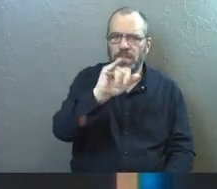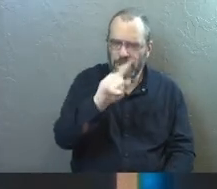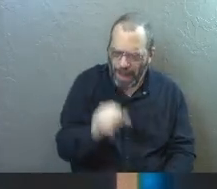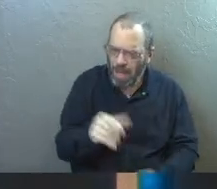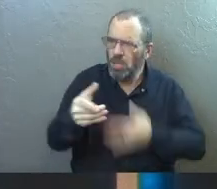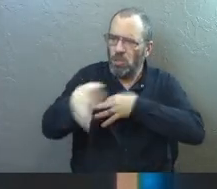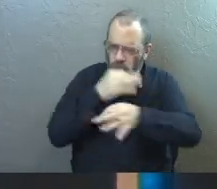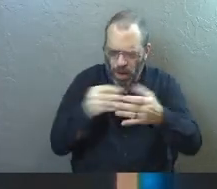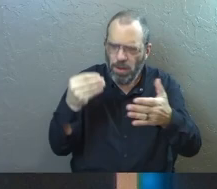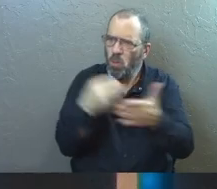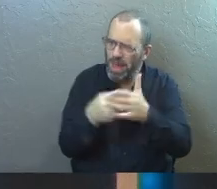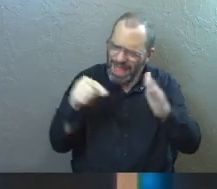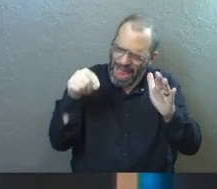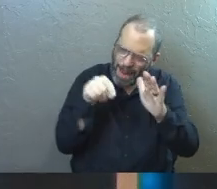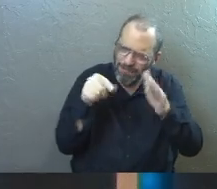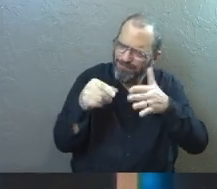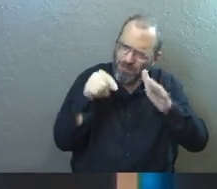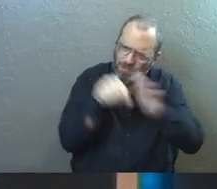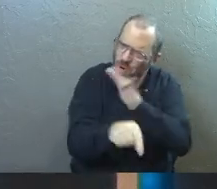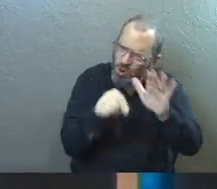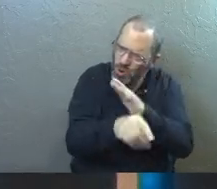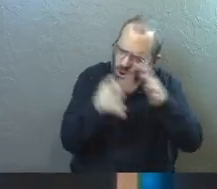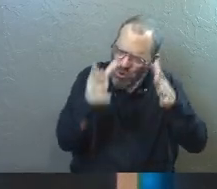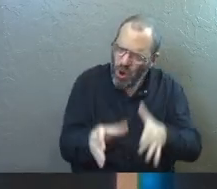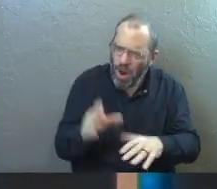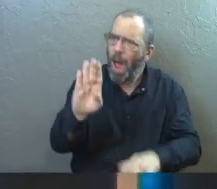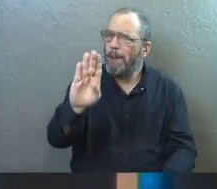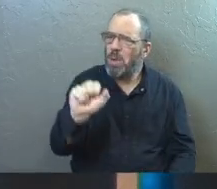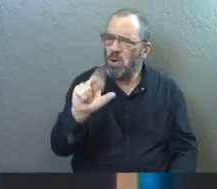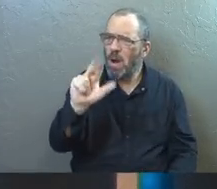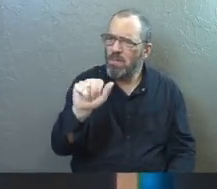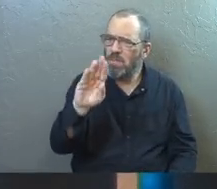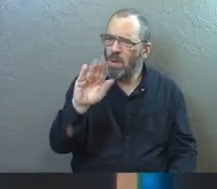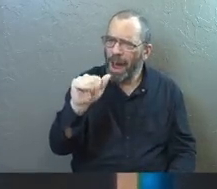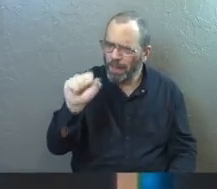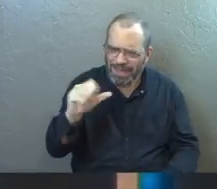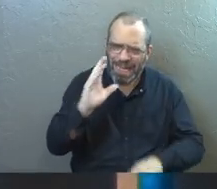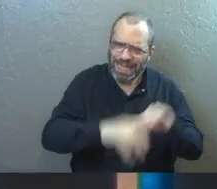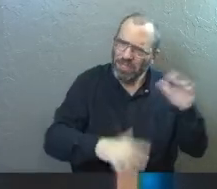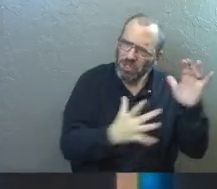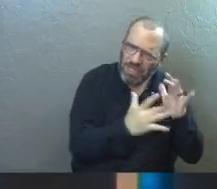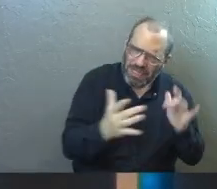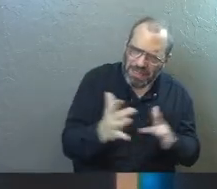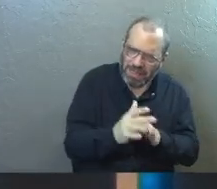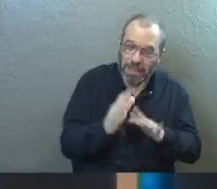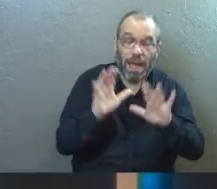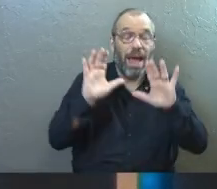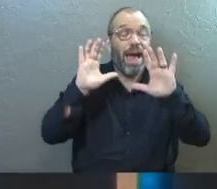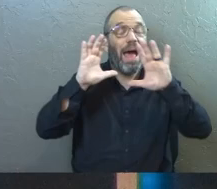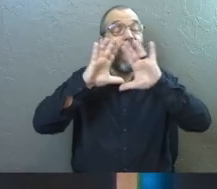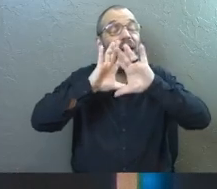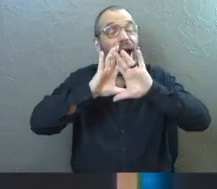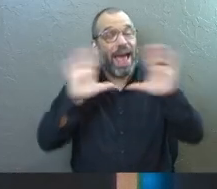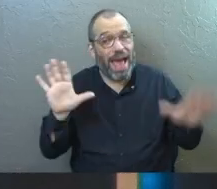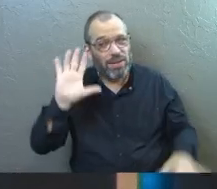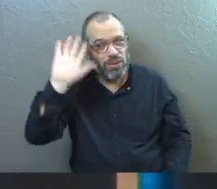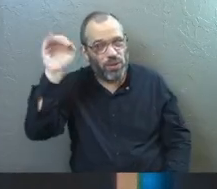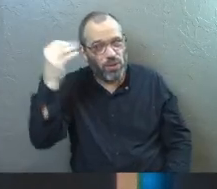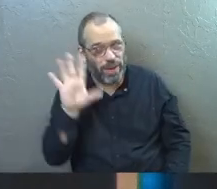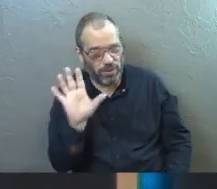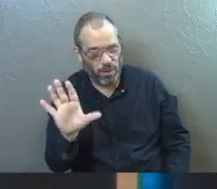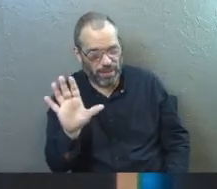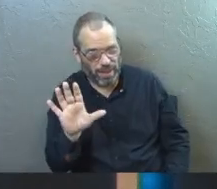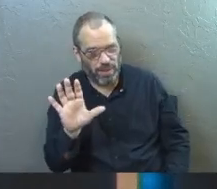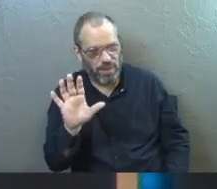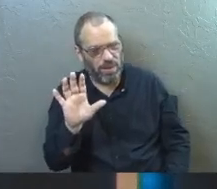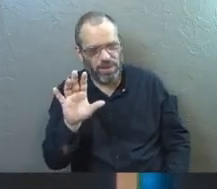traded him out with a murderer. You chose a murderer. You chose Barabbas over Jesus. Also, here's some grace. You